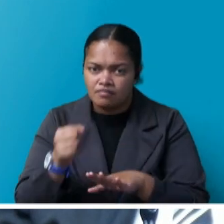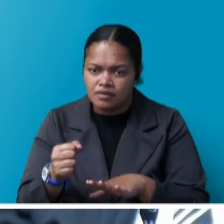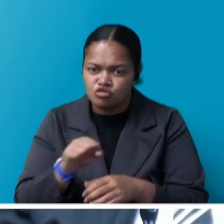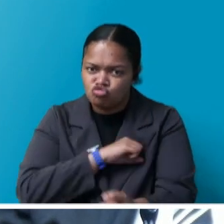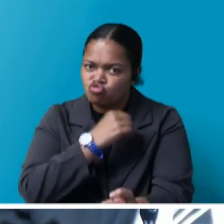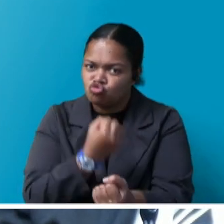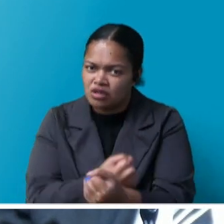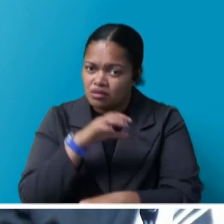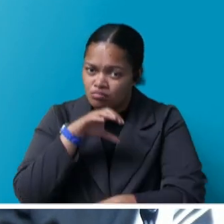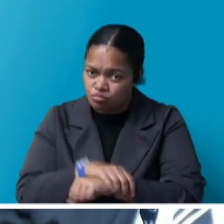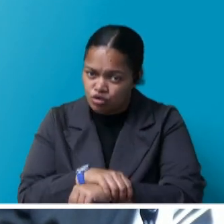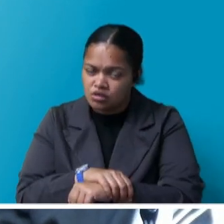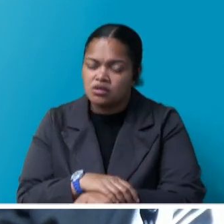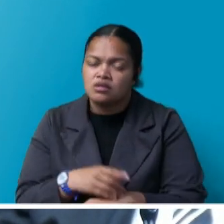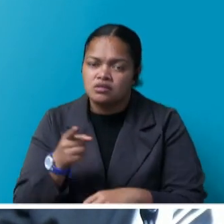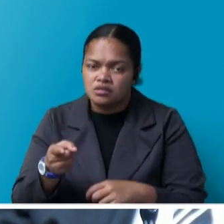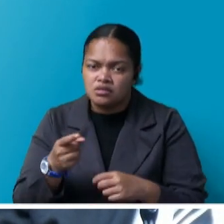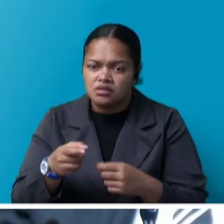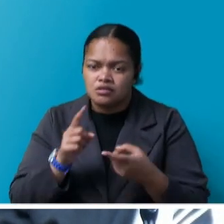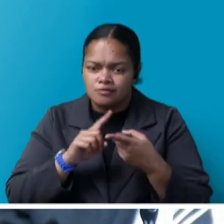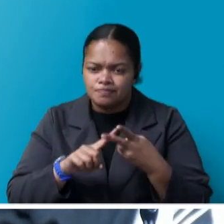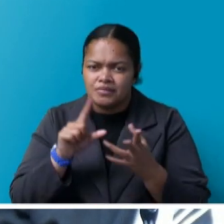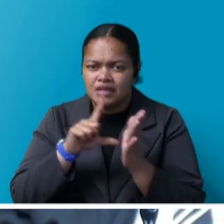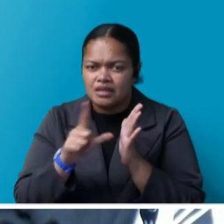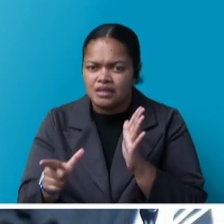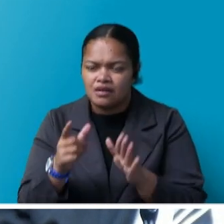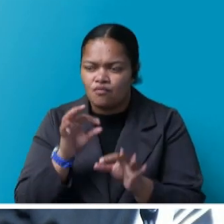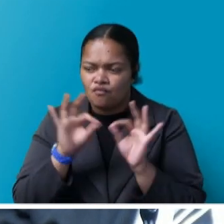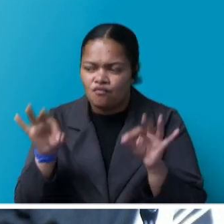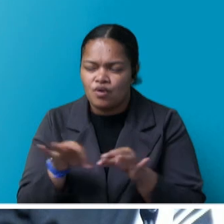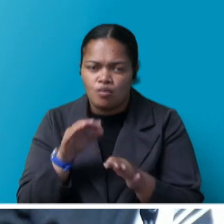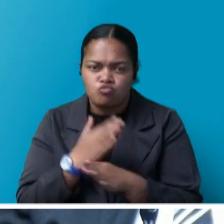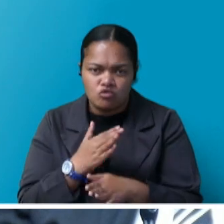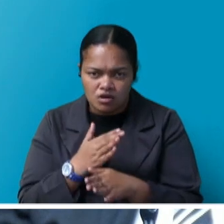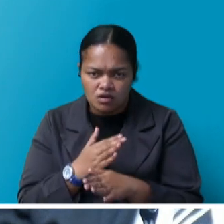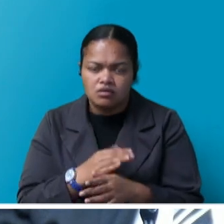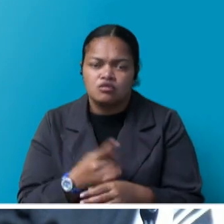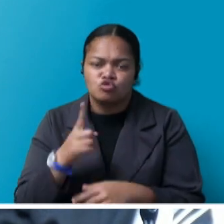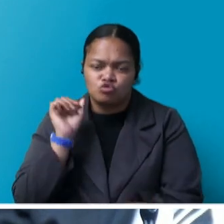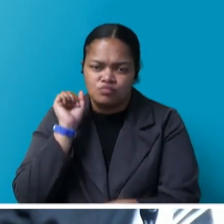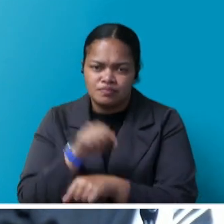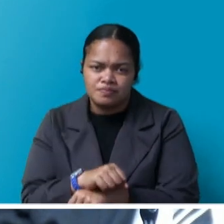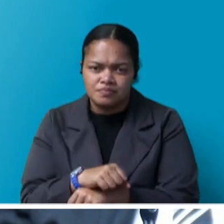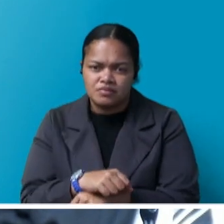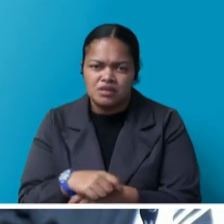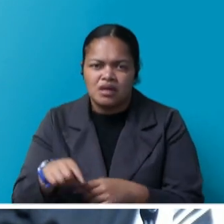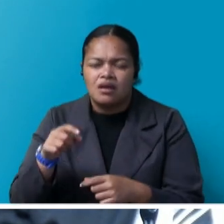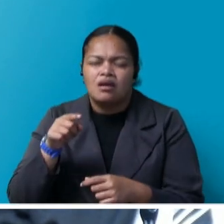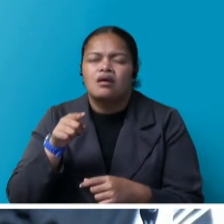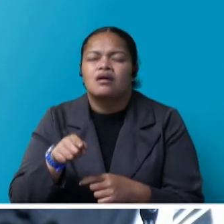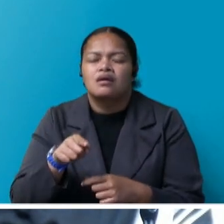enforcement, modernizing our legal framework, and working closely with regional partners to combat transnational crimes such as drug